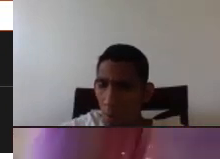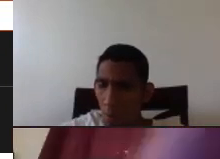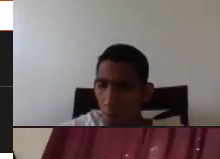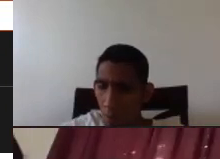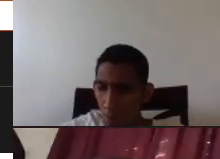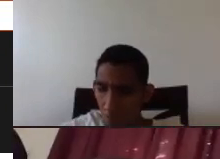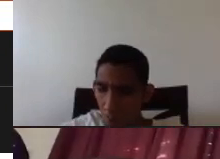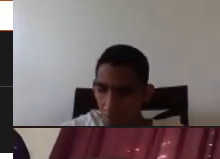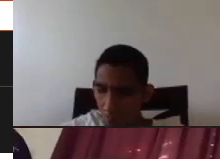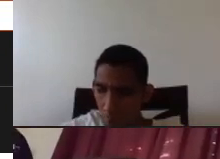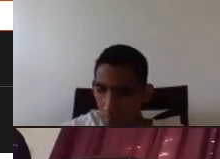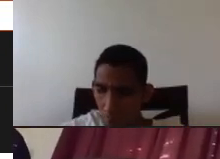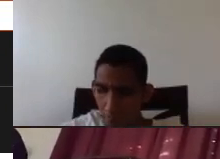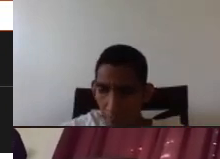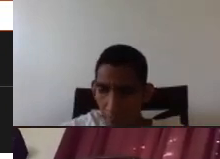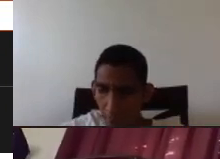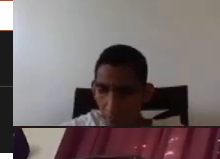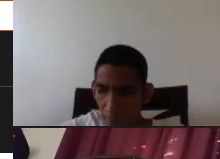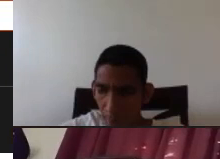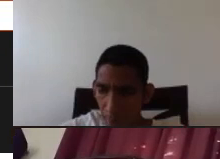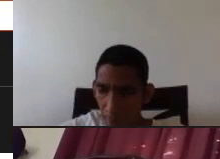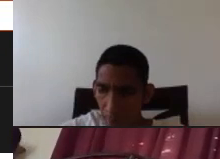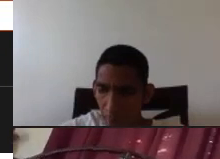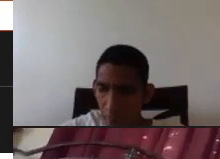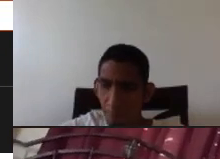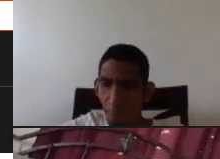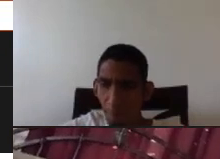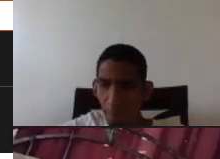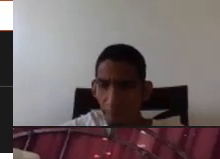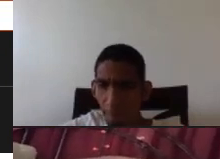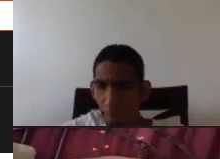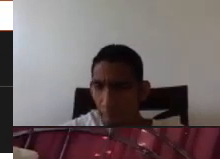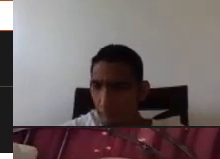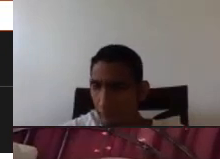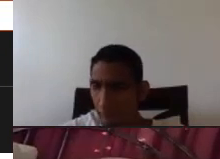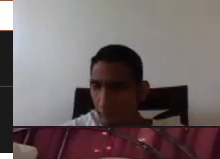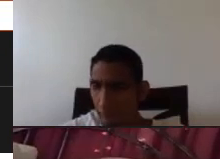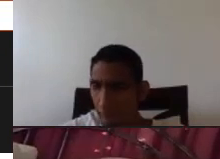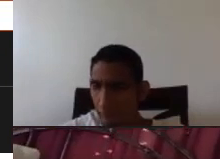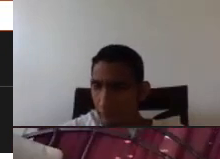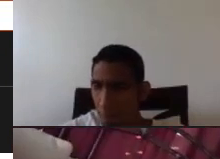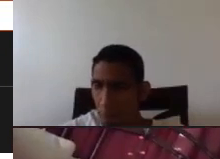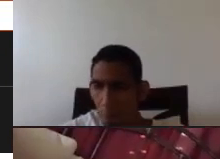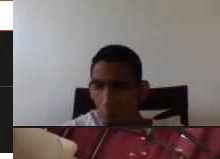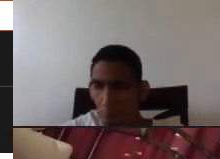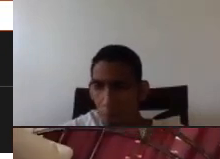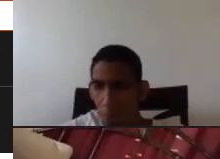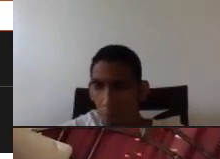have lived healthy lifestyles their entire lives and maybe have not had a disability or not had major